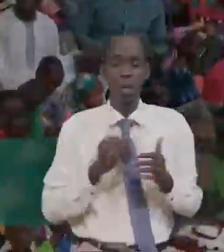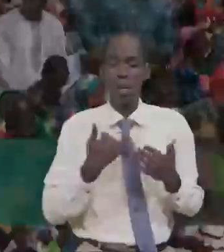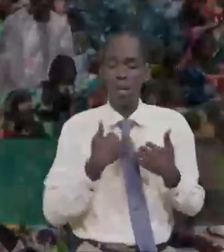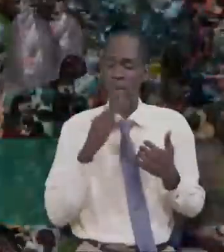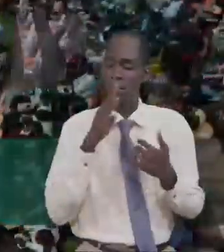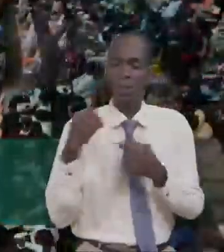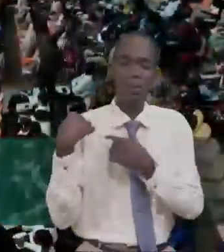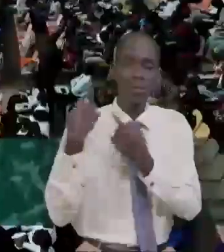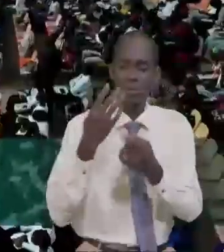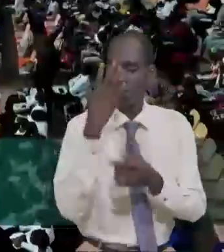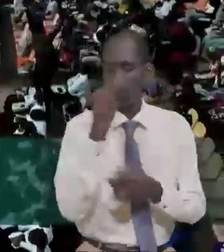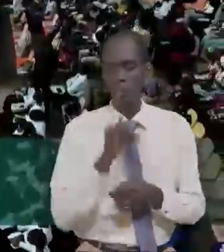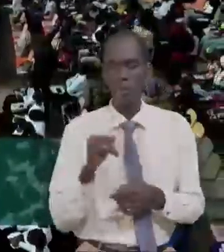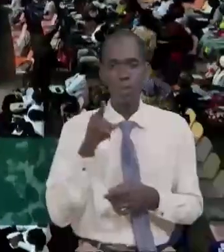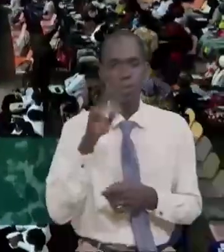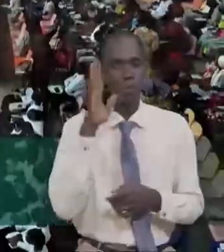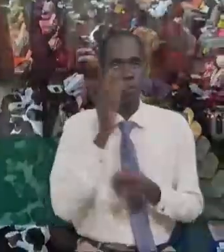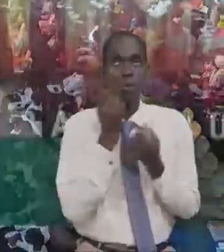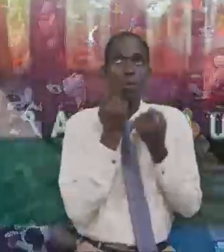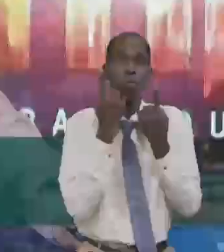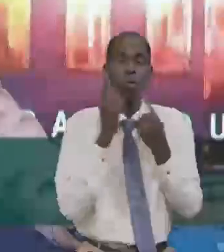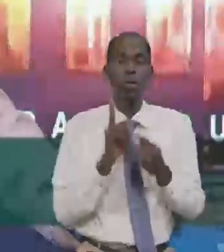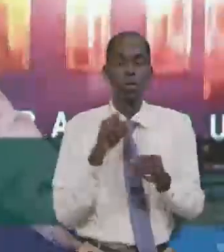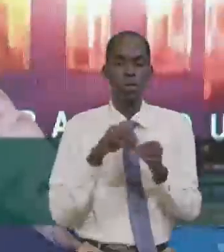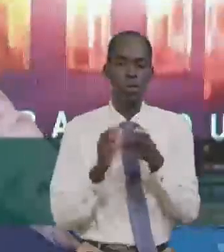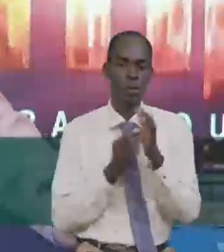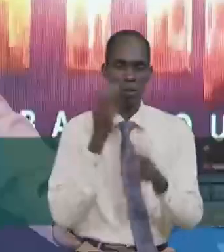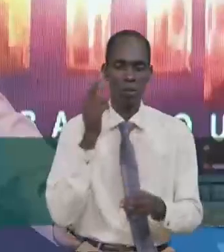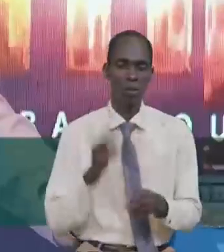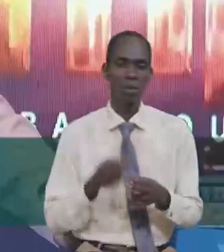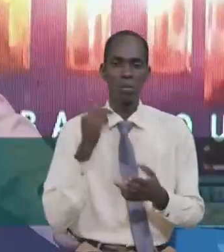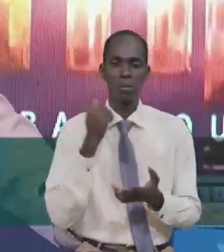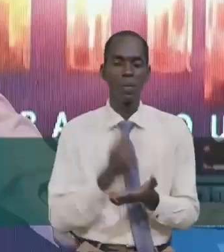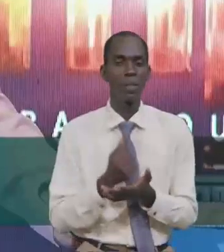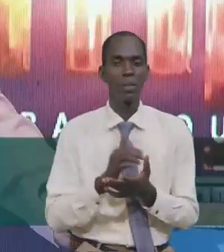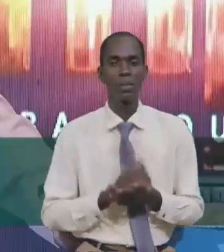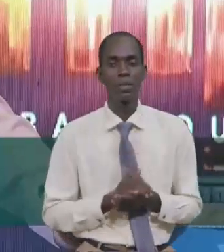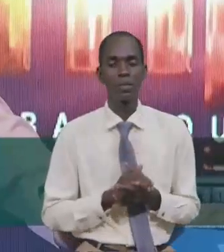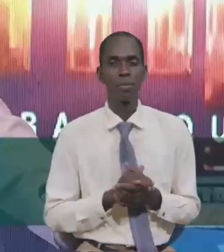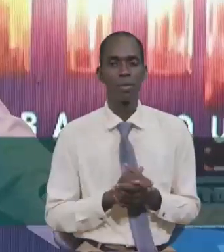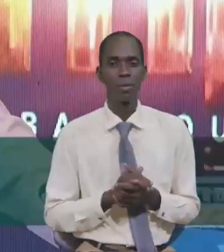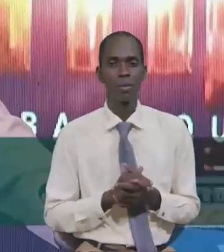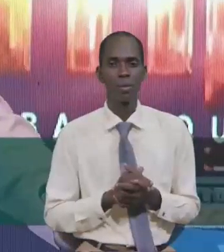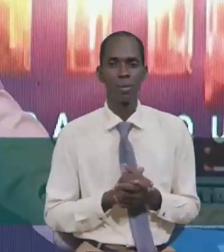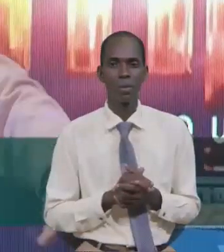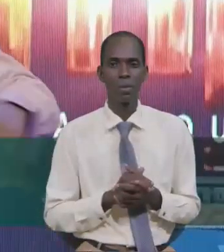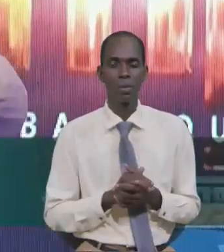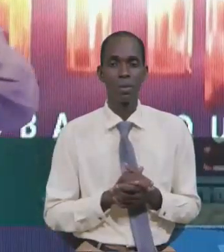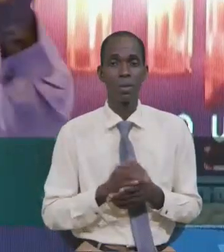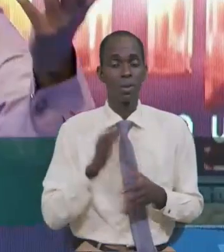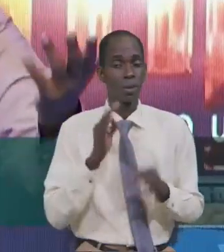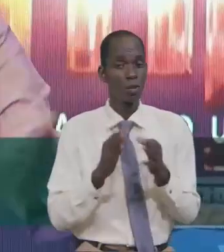somebody sleeps perpetually, it will not fulfill the goal and the purpose of the maker.